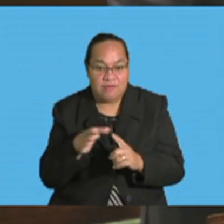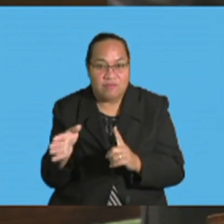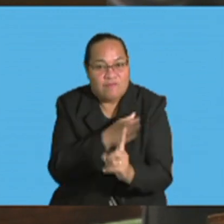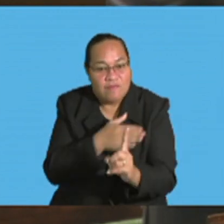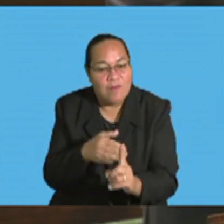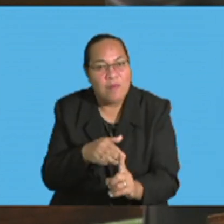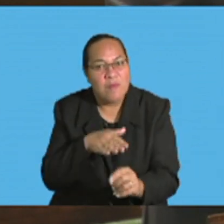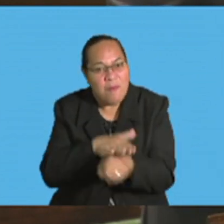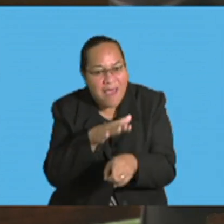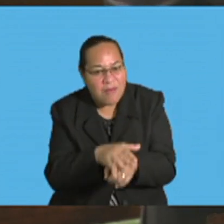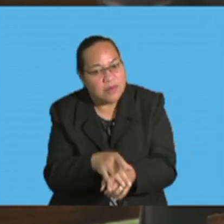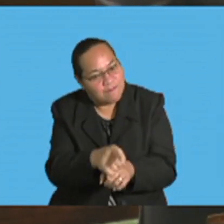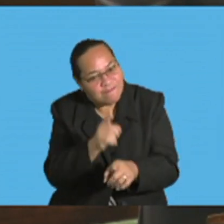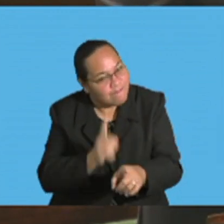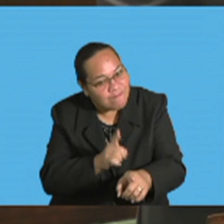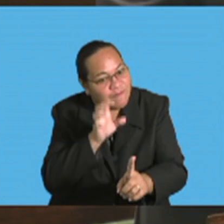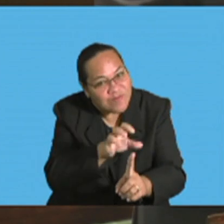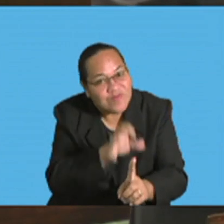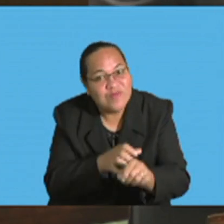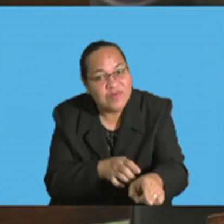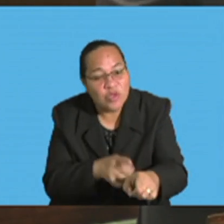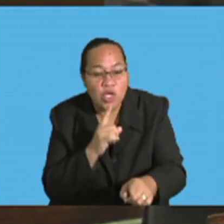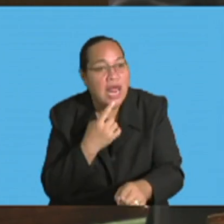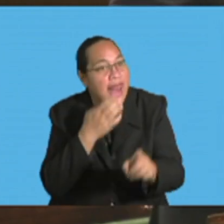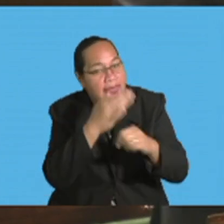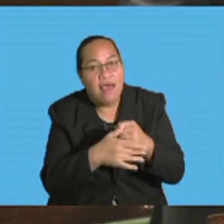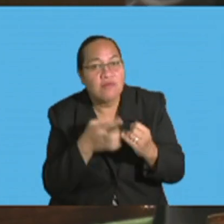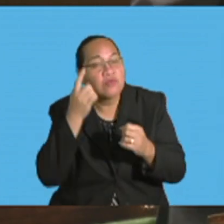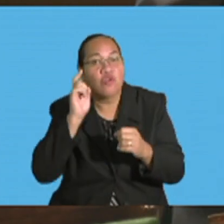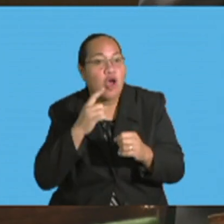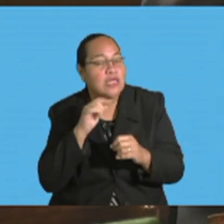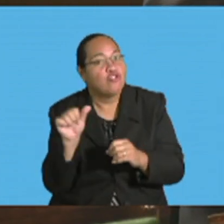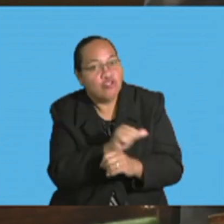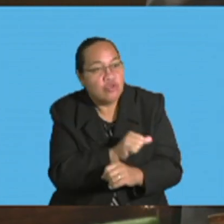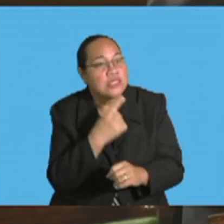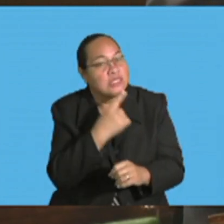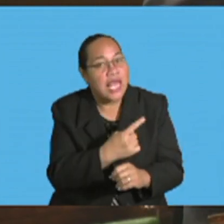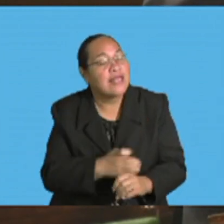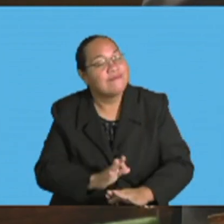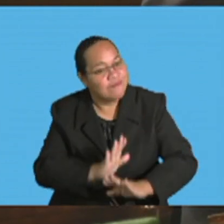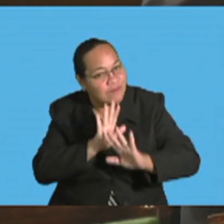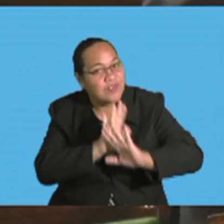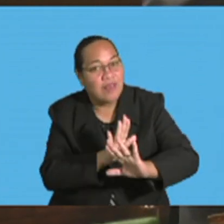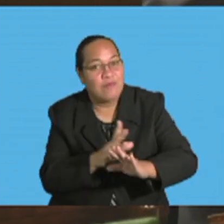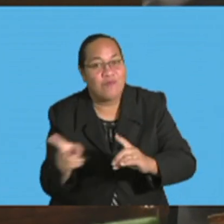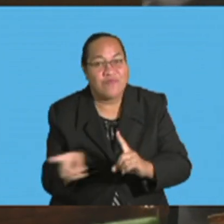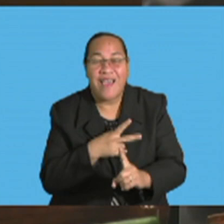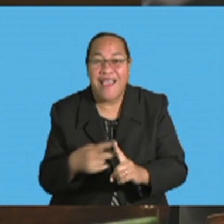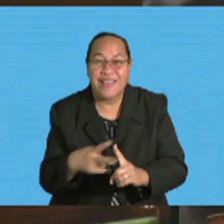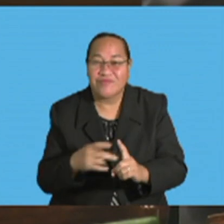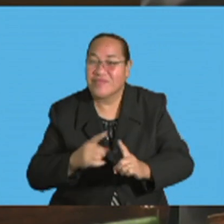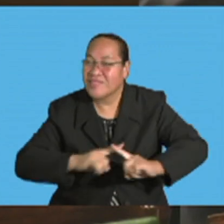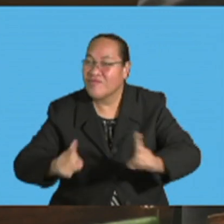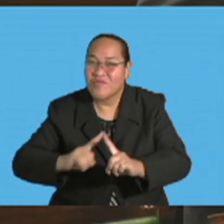killer. He didn't call for an end to domestic violence in all its forms against women of all